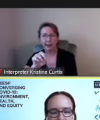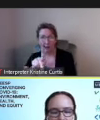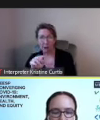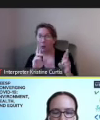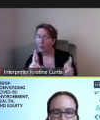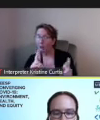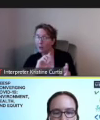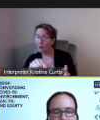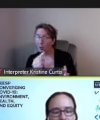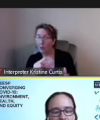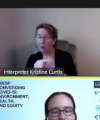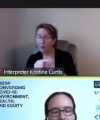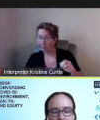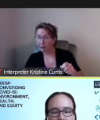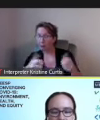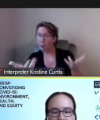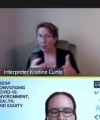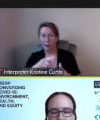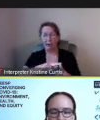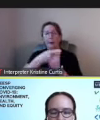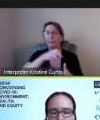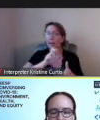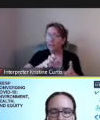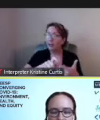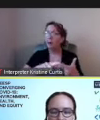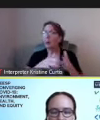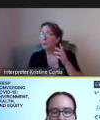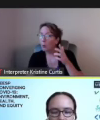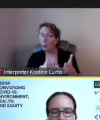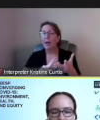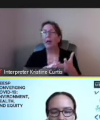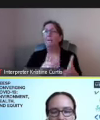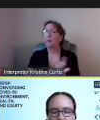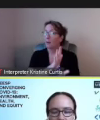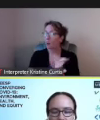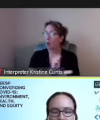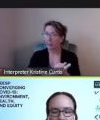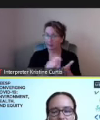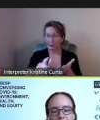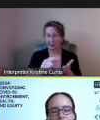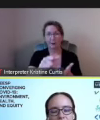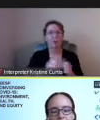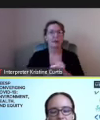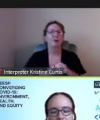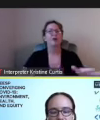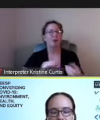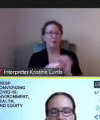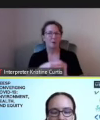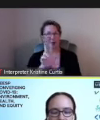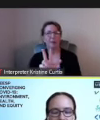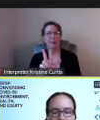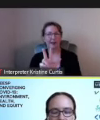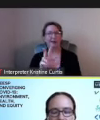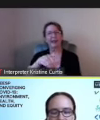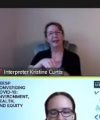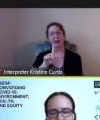Ps, poos, pee, and paper. And it can travel for miles to a wastewater treatment plant in number 3. Like in Los Angeles,